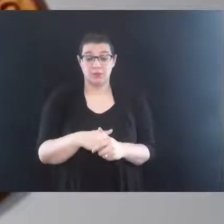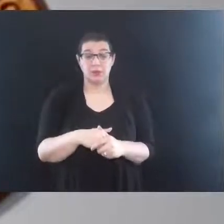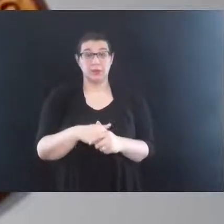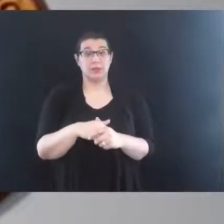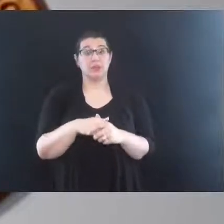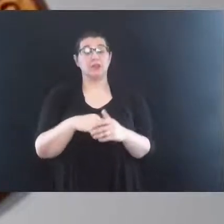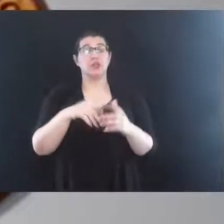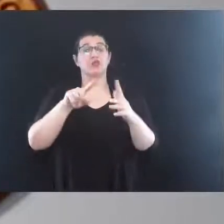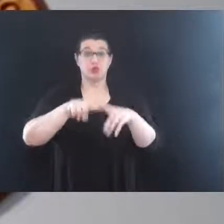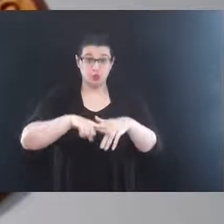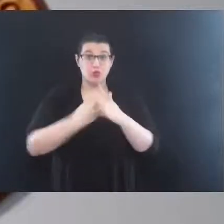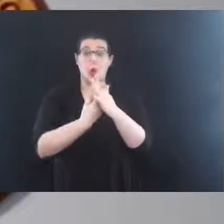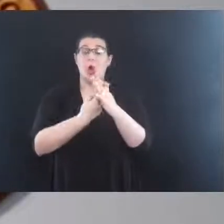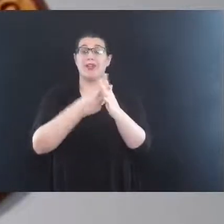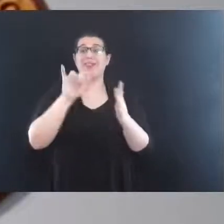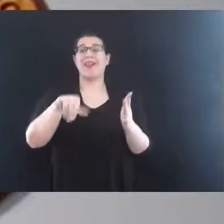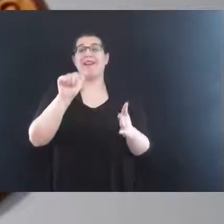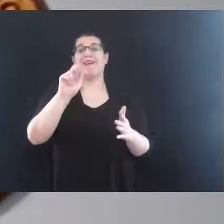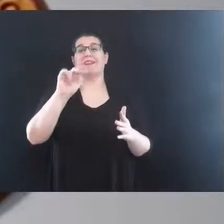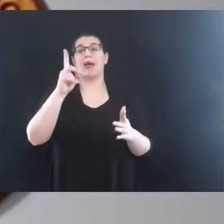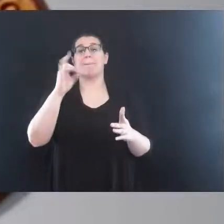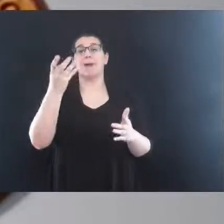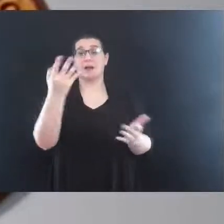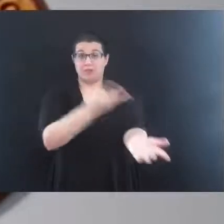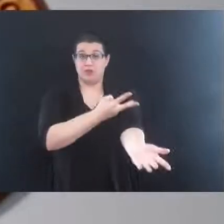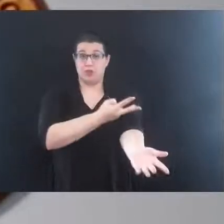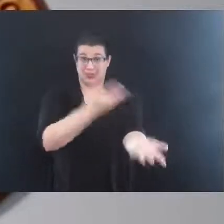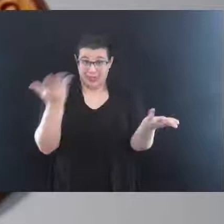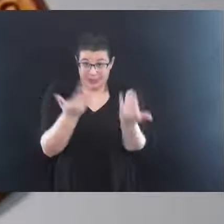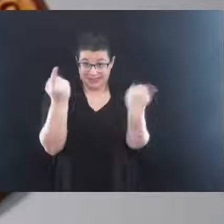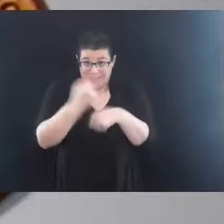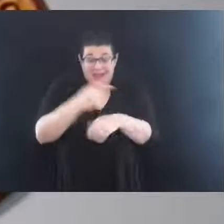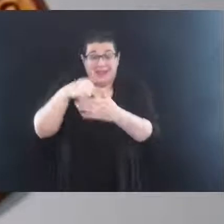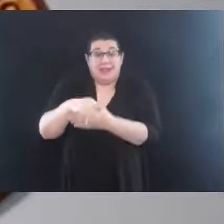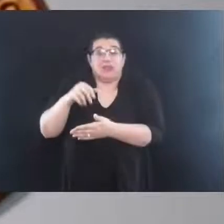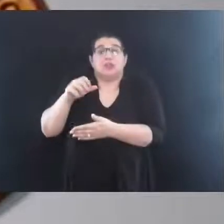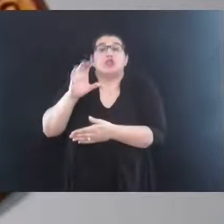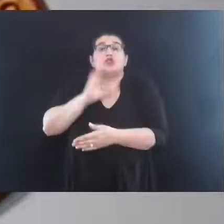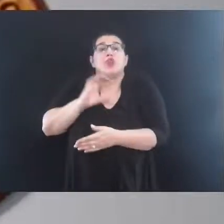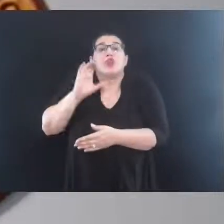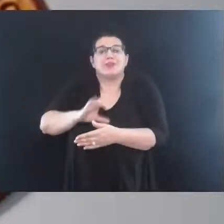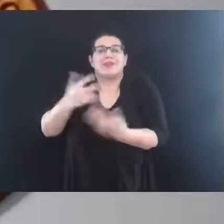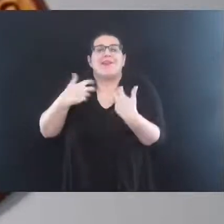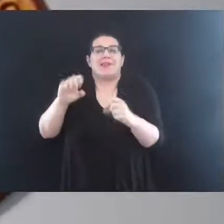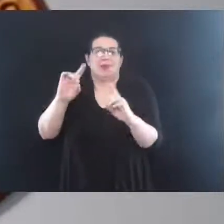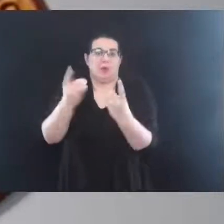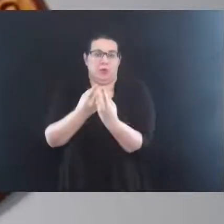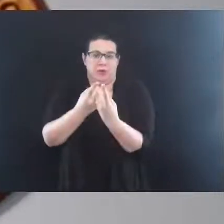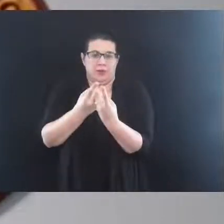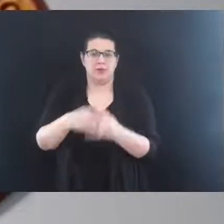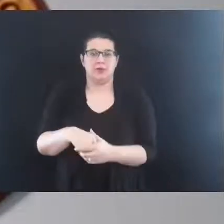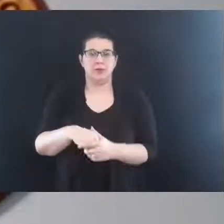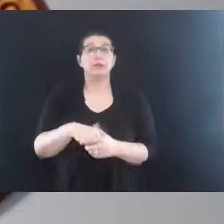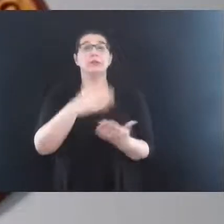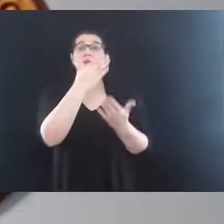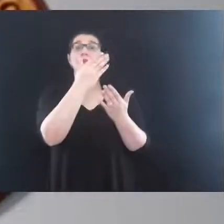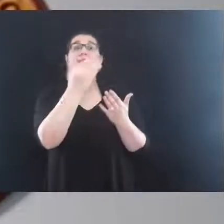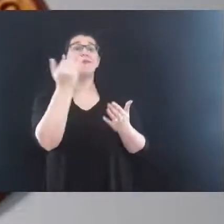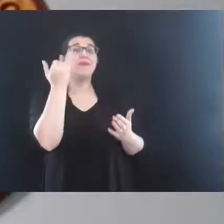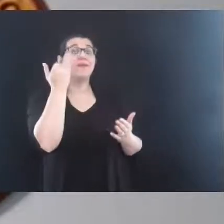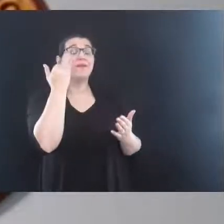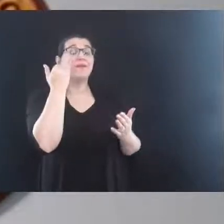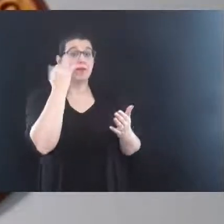today here at the Kanawha Charleston Health Department. So far, we have treated 6 individuals who were COVID positive